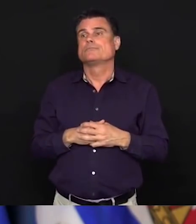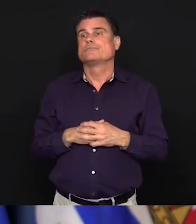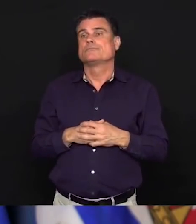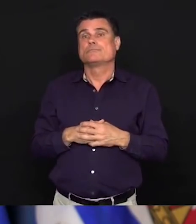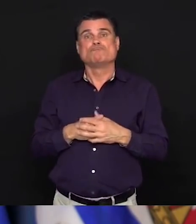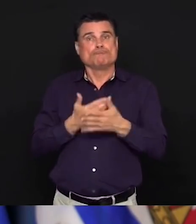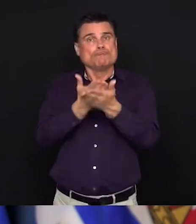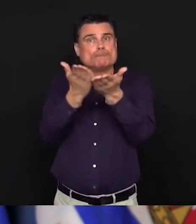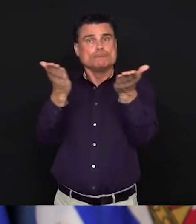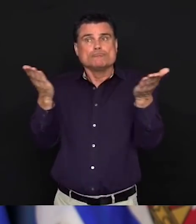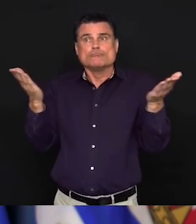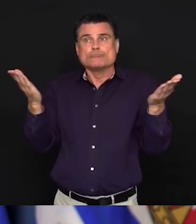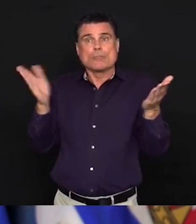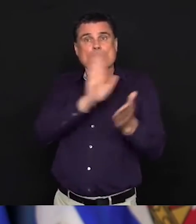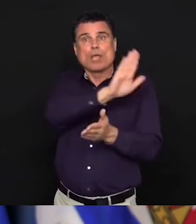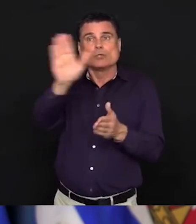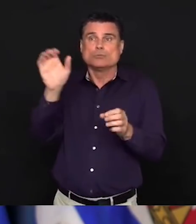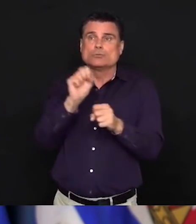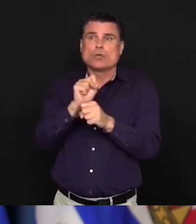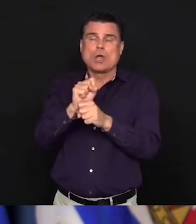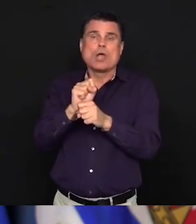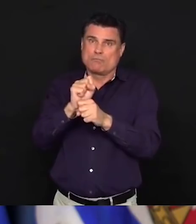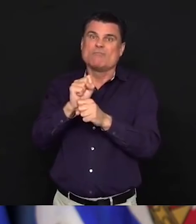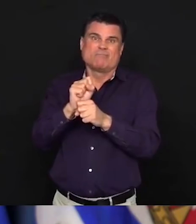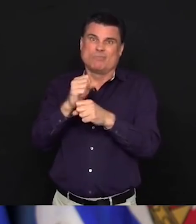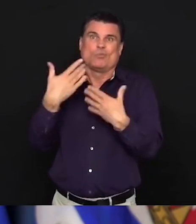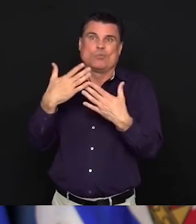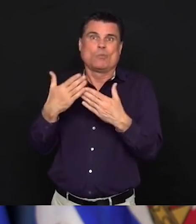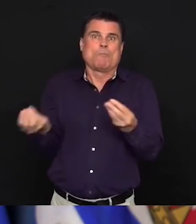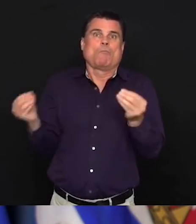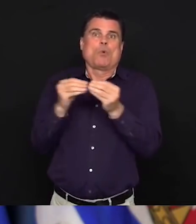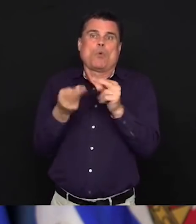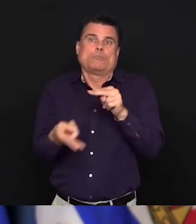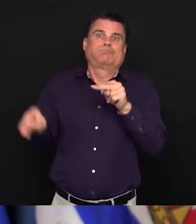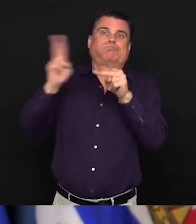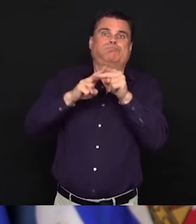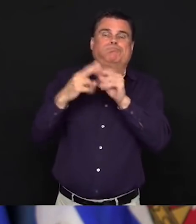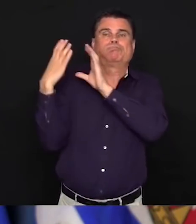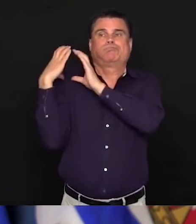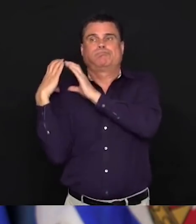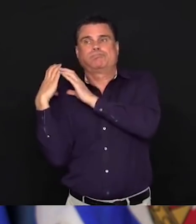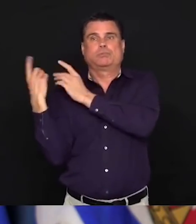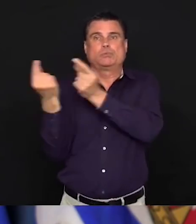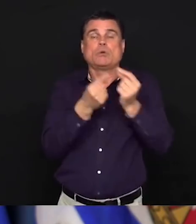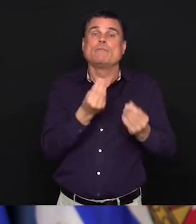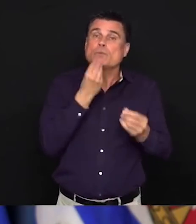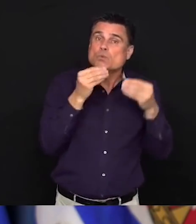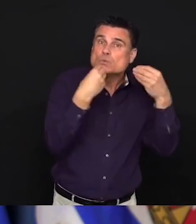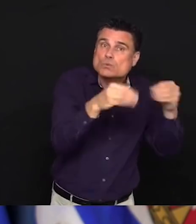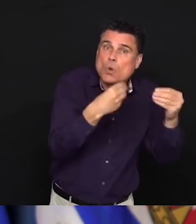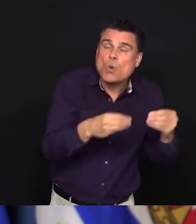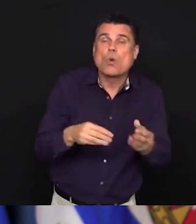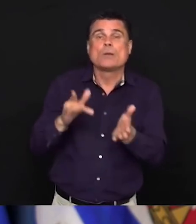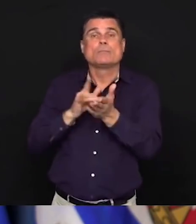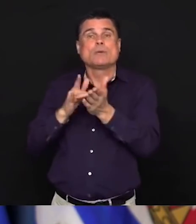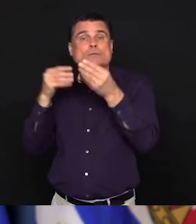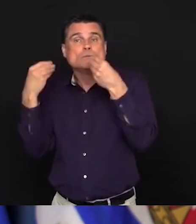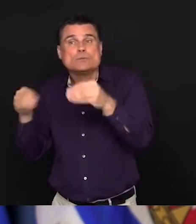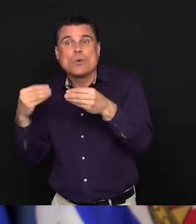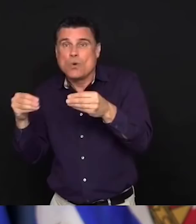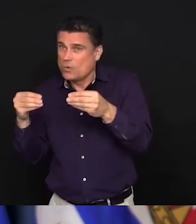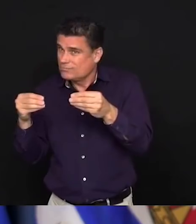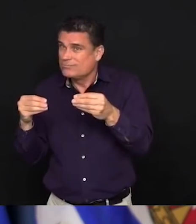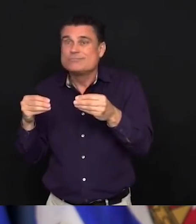to provide those services have seen enormous spikes in activity and product going out the door. And I'm confident that there